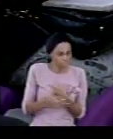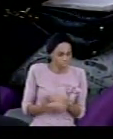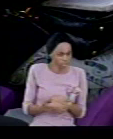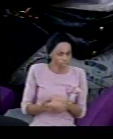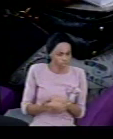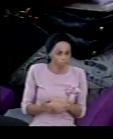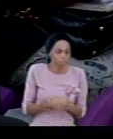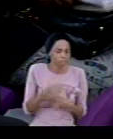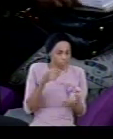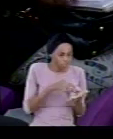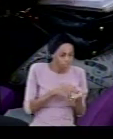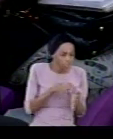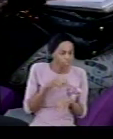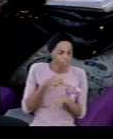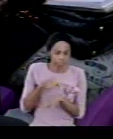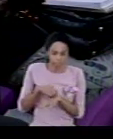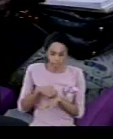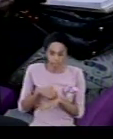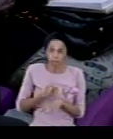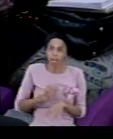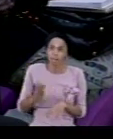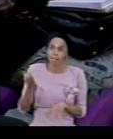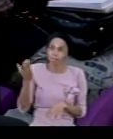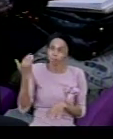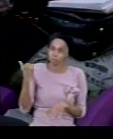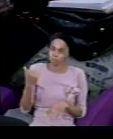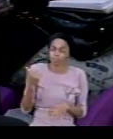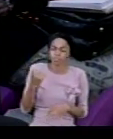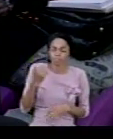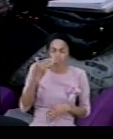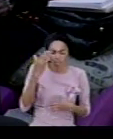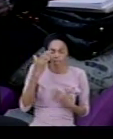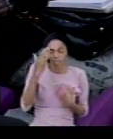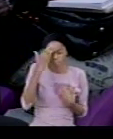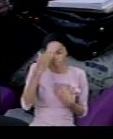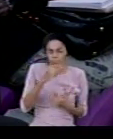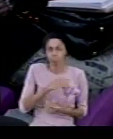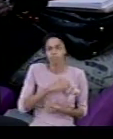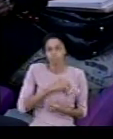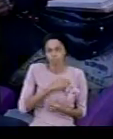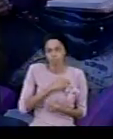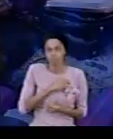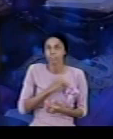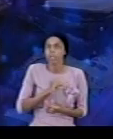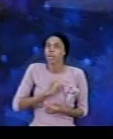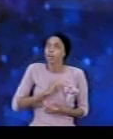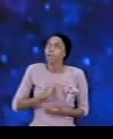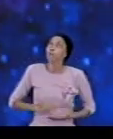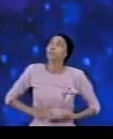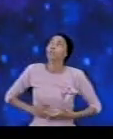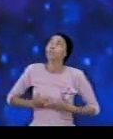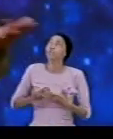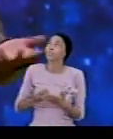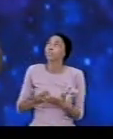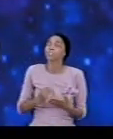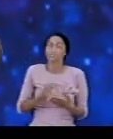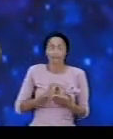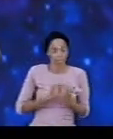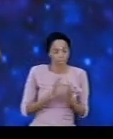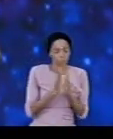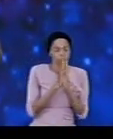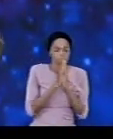particular time, I was convicted, I confessed, I prayed,